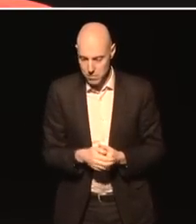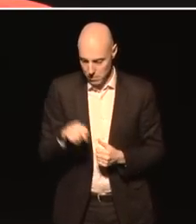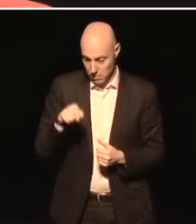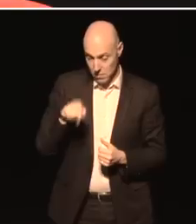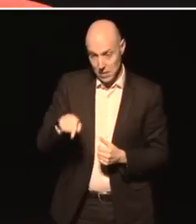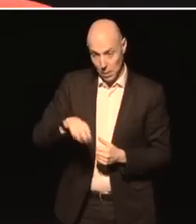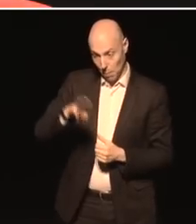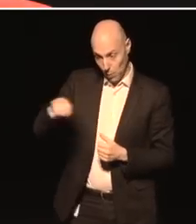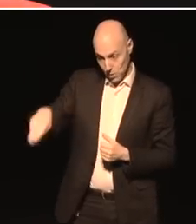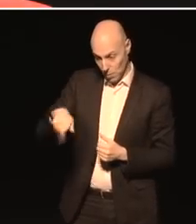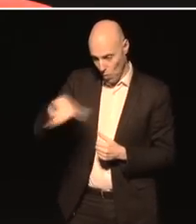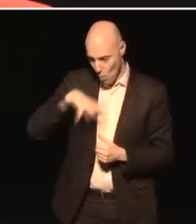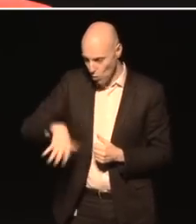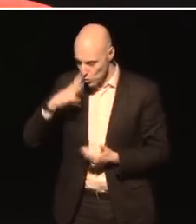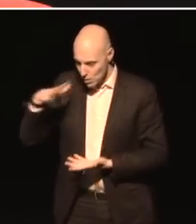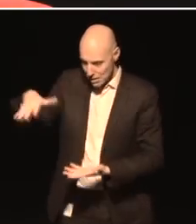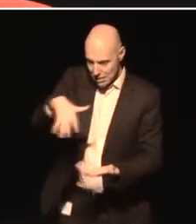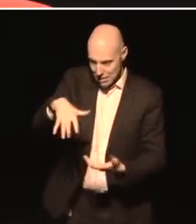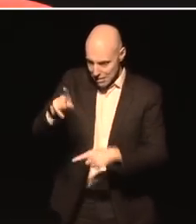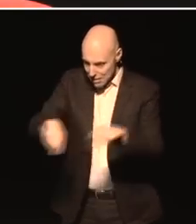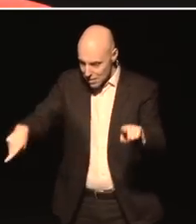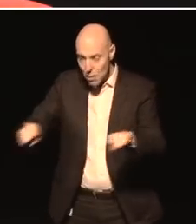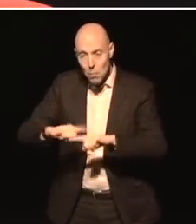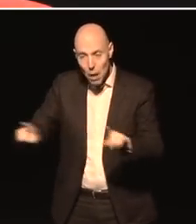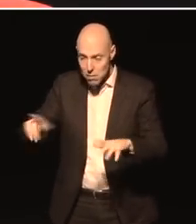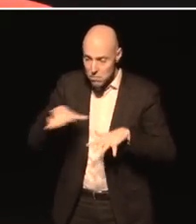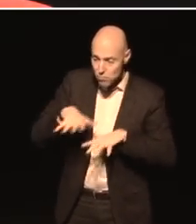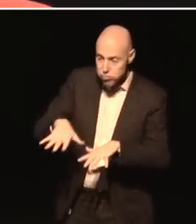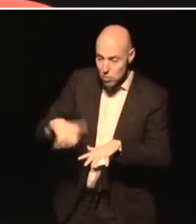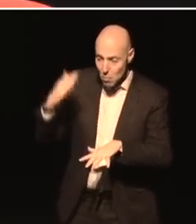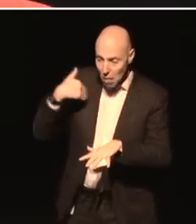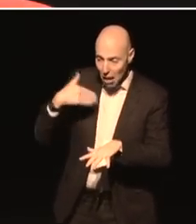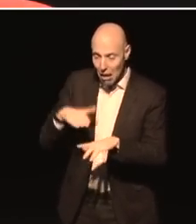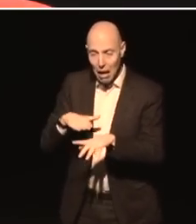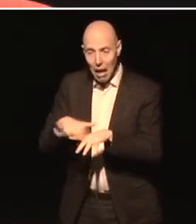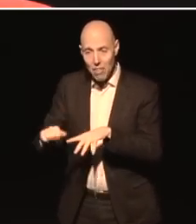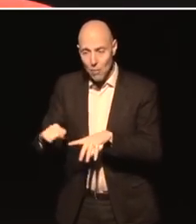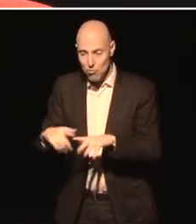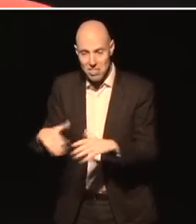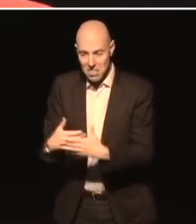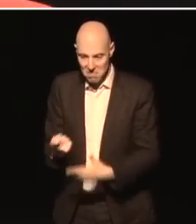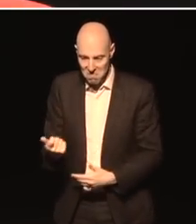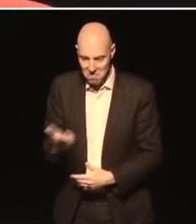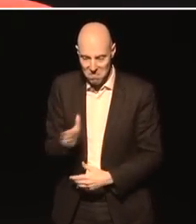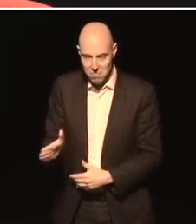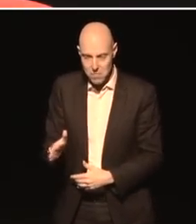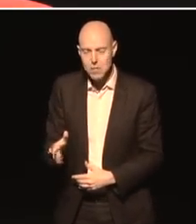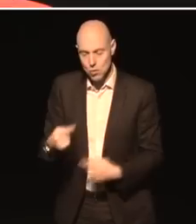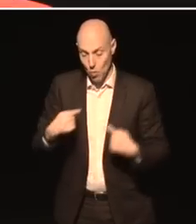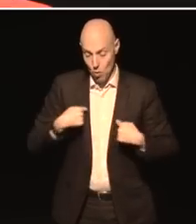wider demographic, and they're not reaching black minority ethnic groups at the moment. So the New Art Exchange team